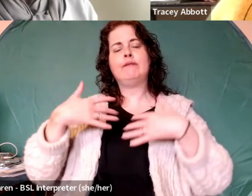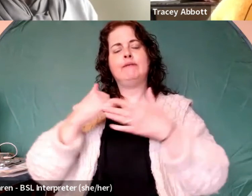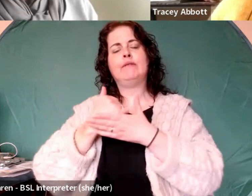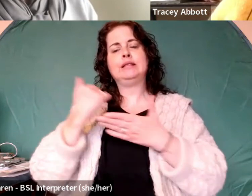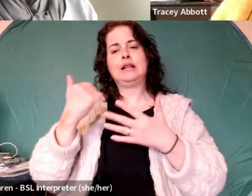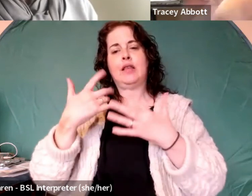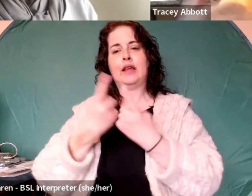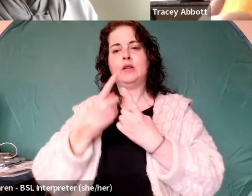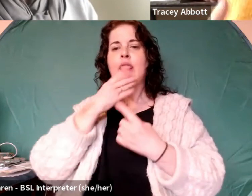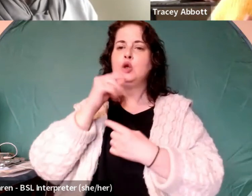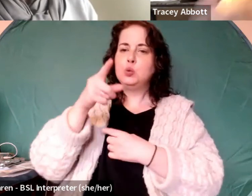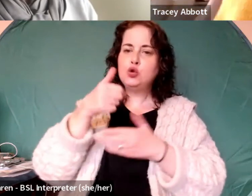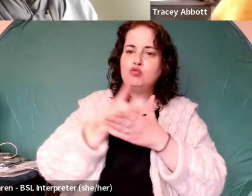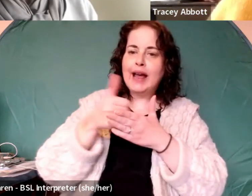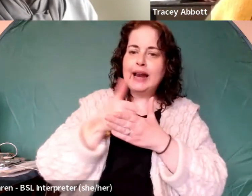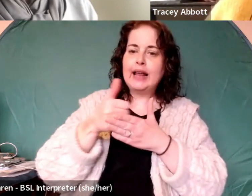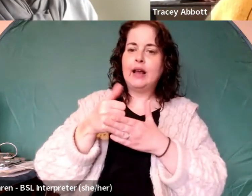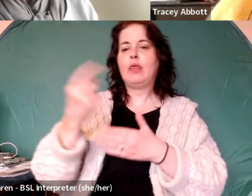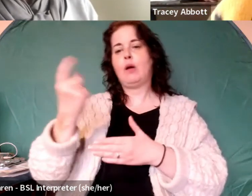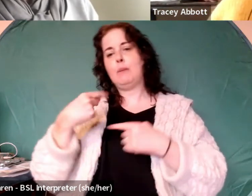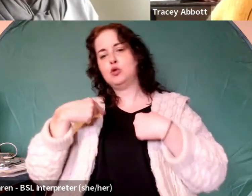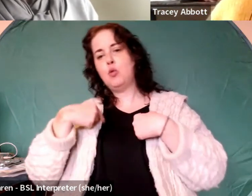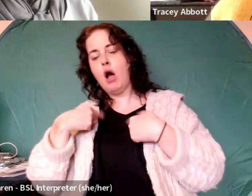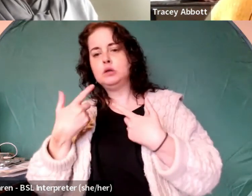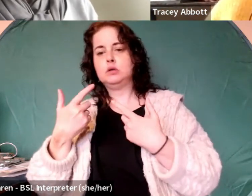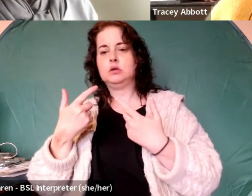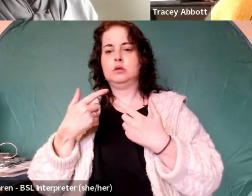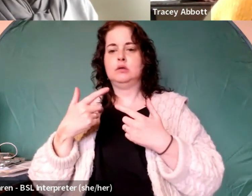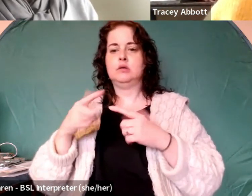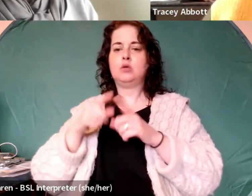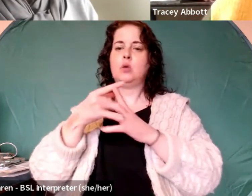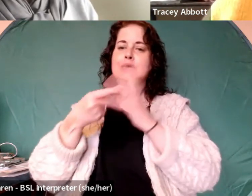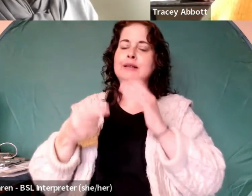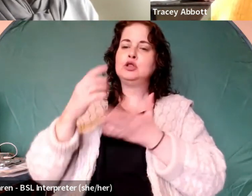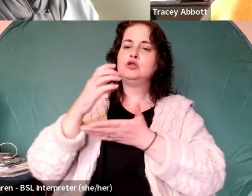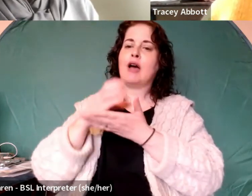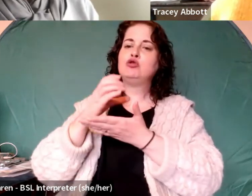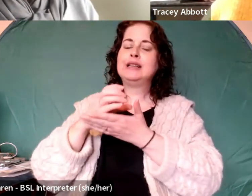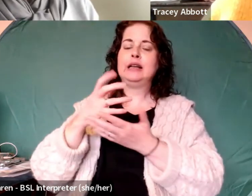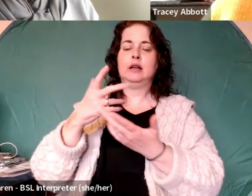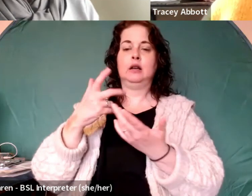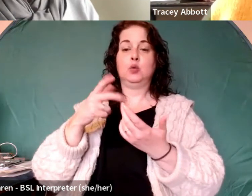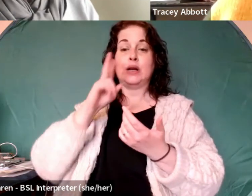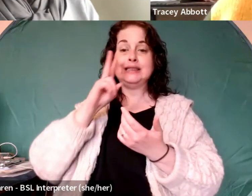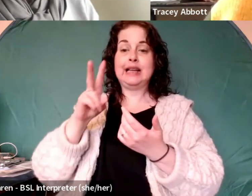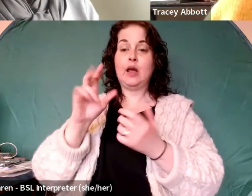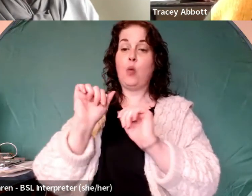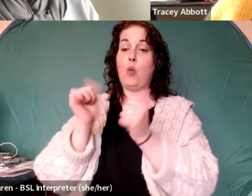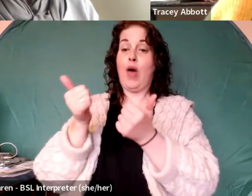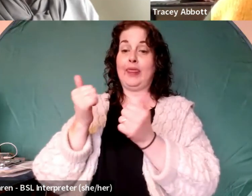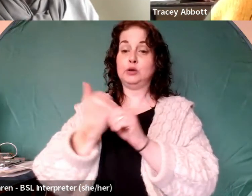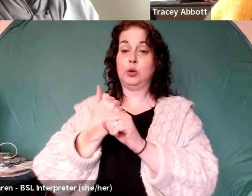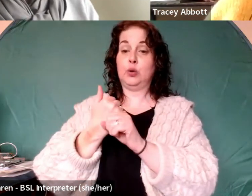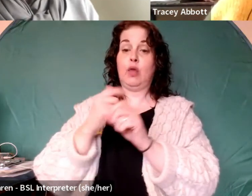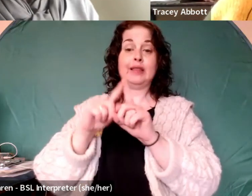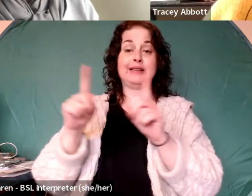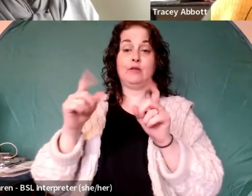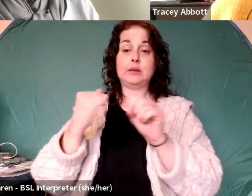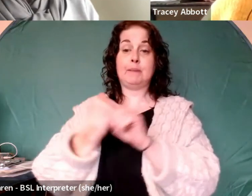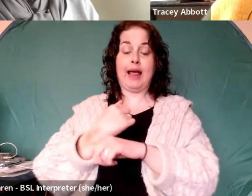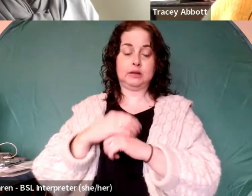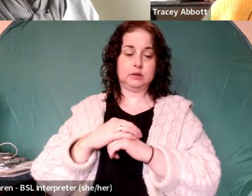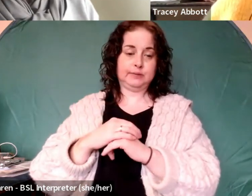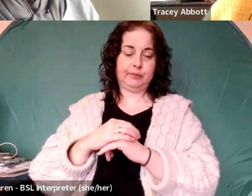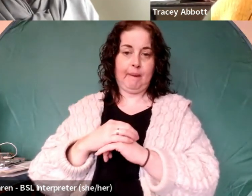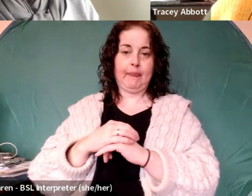and they use you regularly. They come to us. They come to all sorts of disability charities. And you can see how well they do and the difference that it's making.